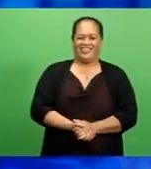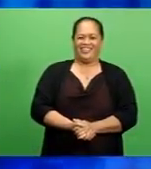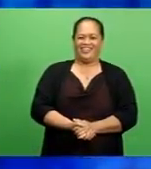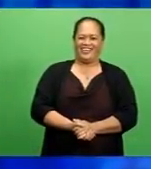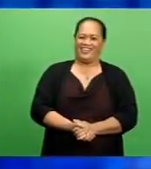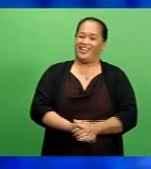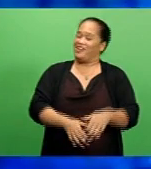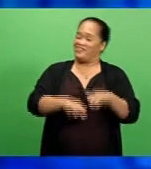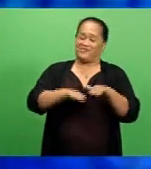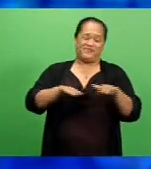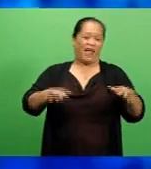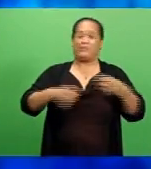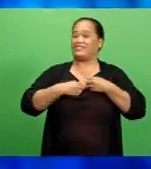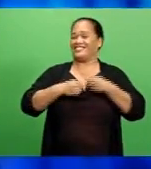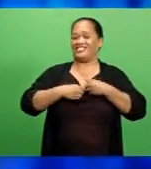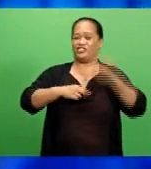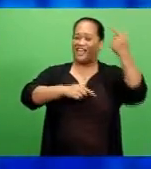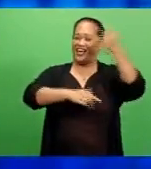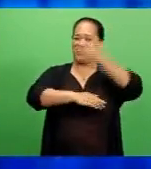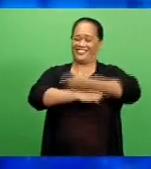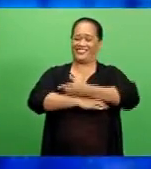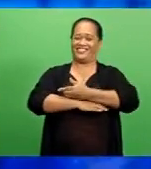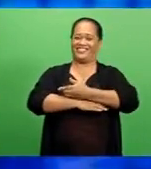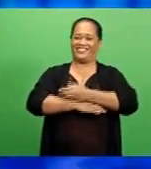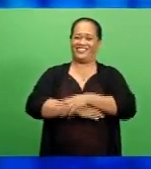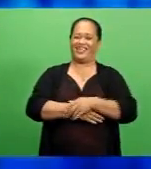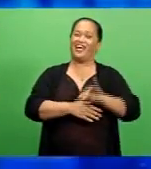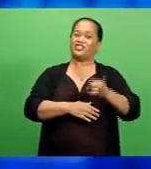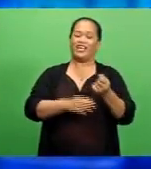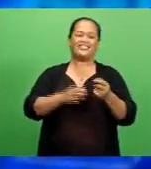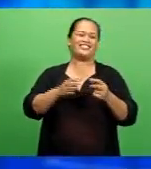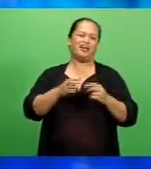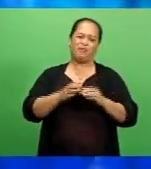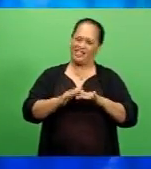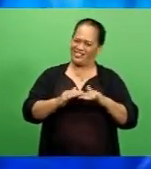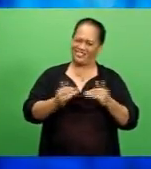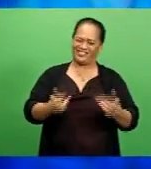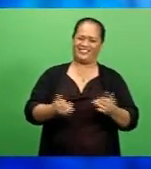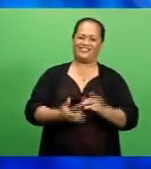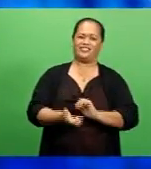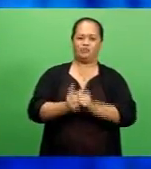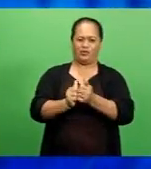And that's it from Business Tonight. We now join Jamie with the latest in sports.